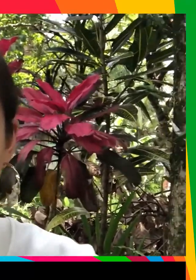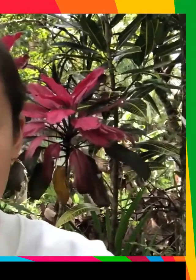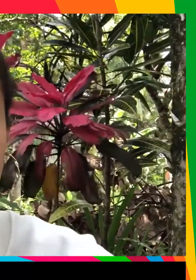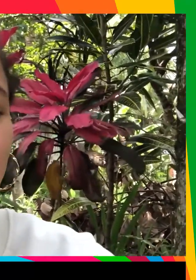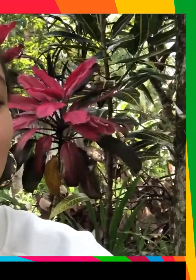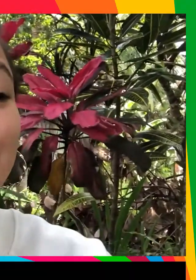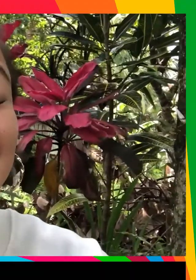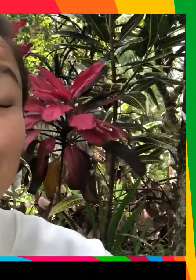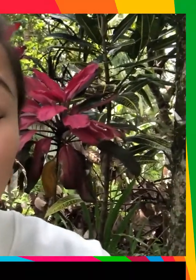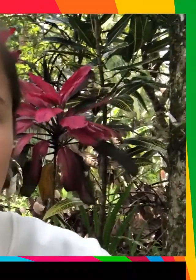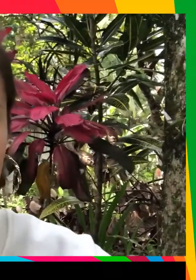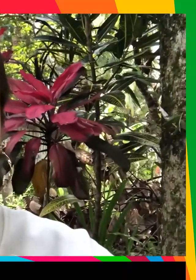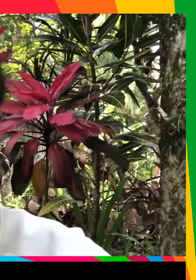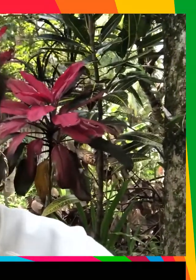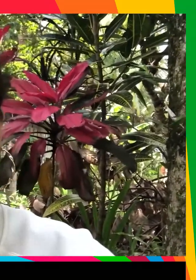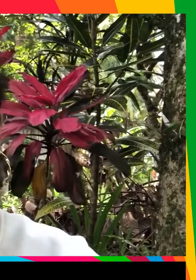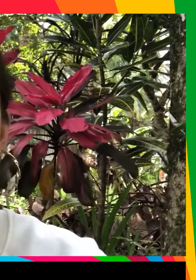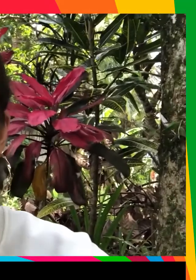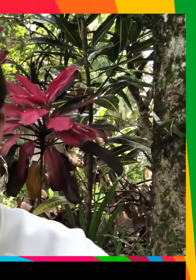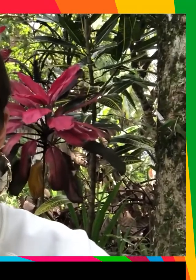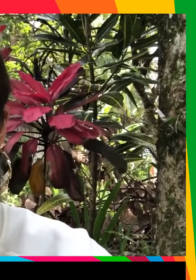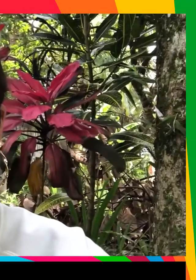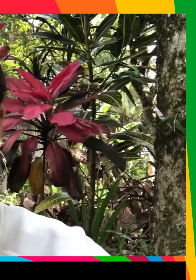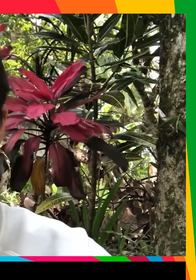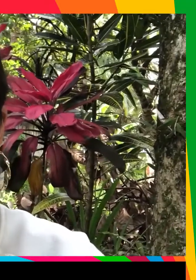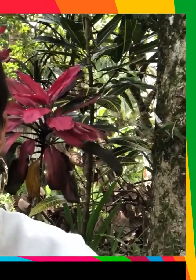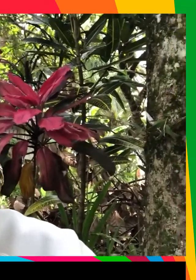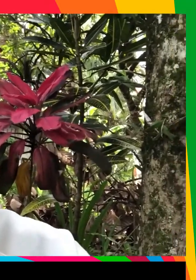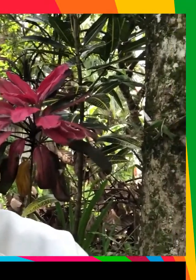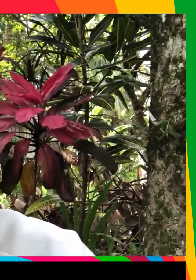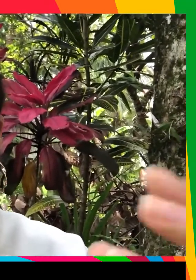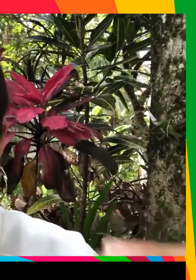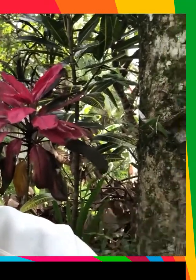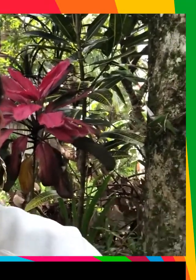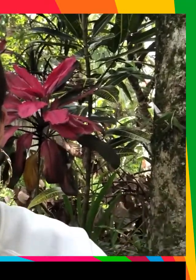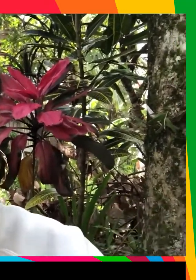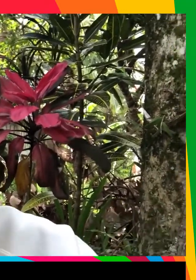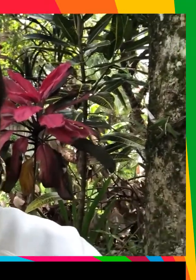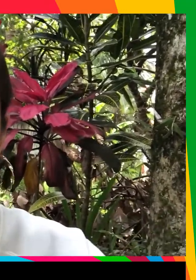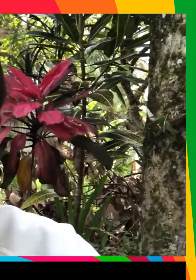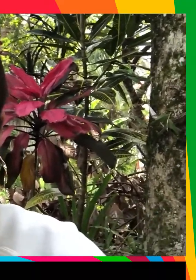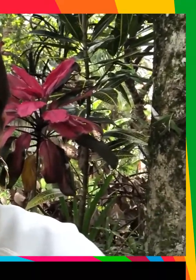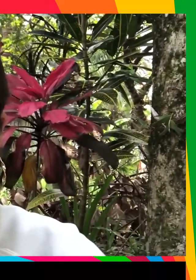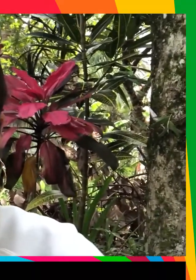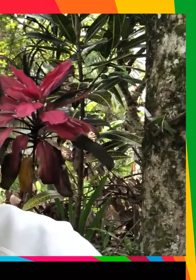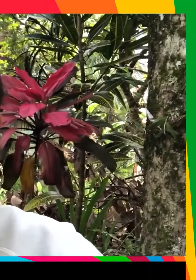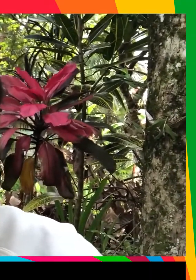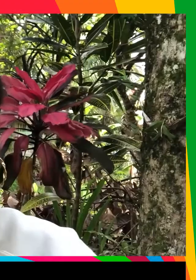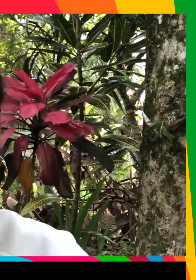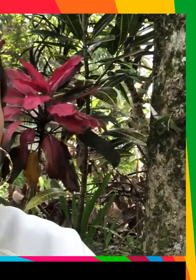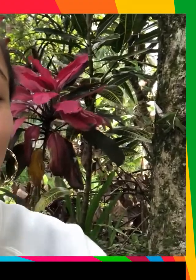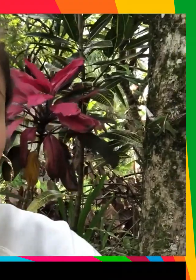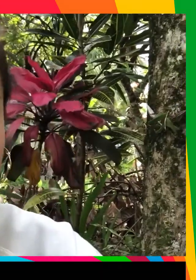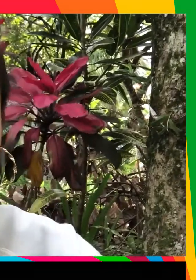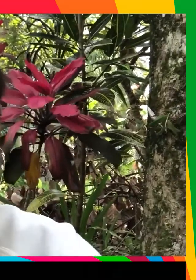being creative, being bold, being different. It's really that ability to think outside the box,